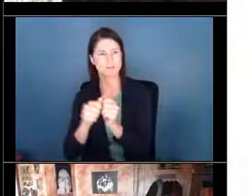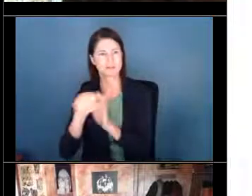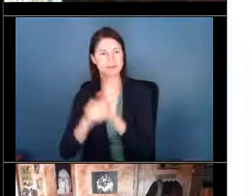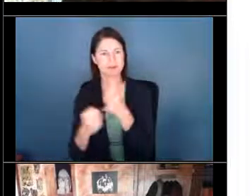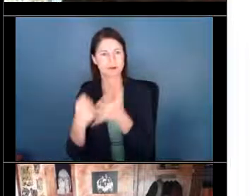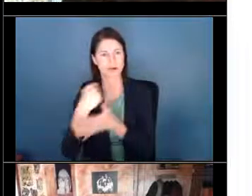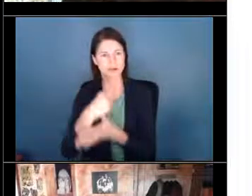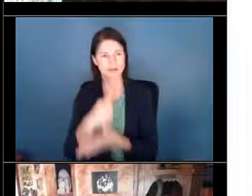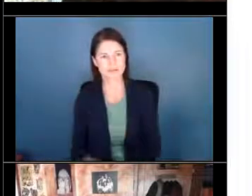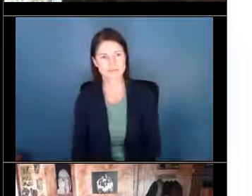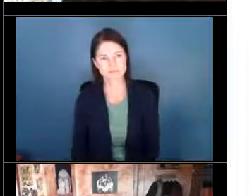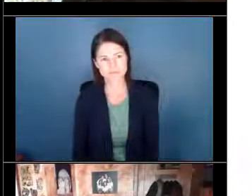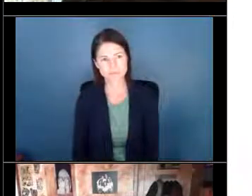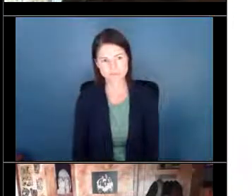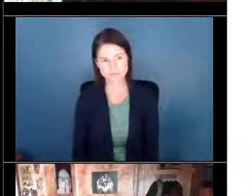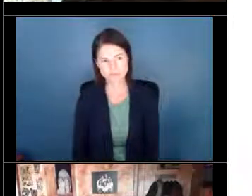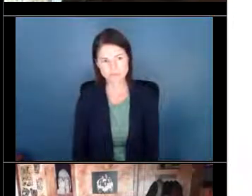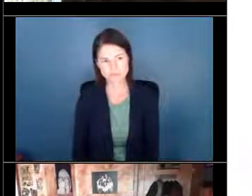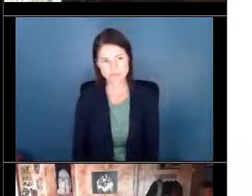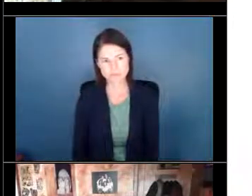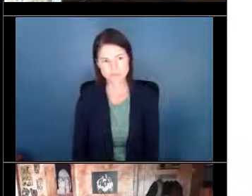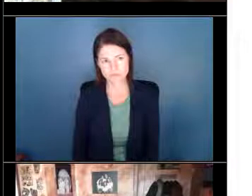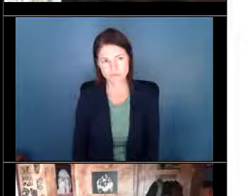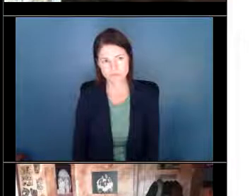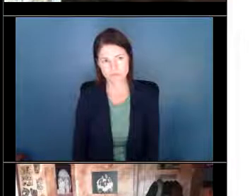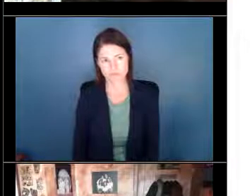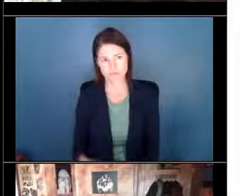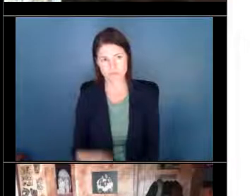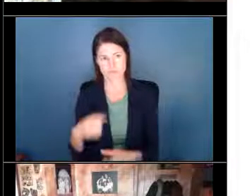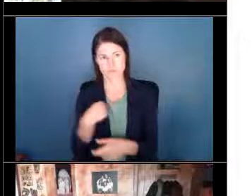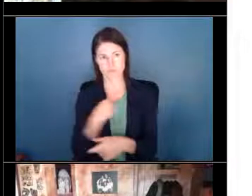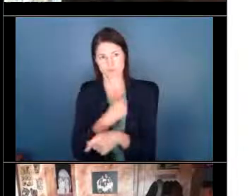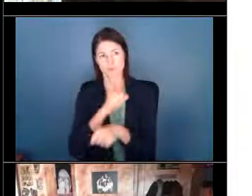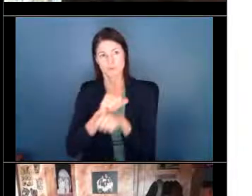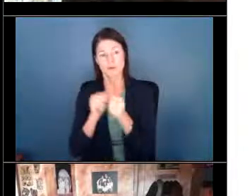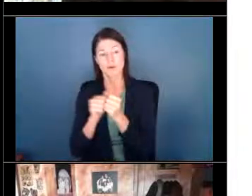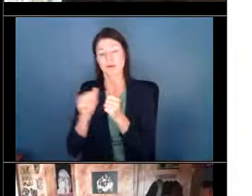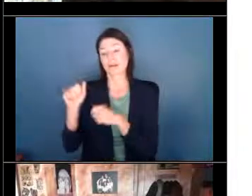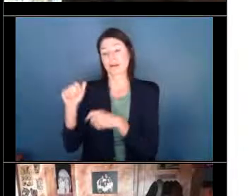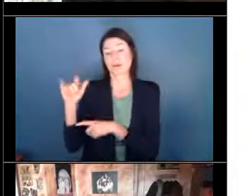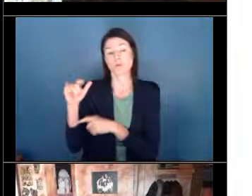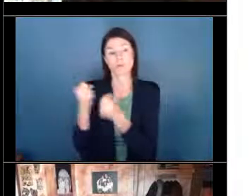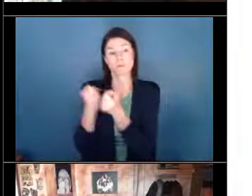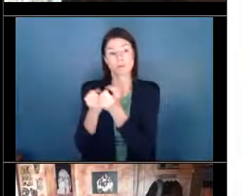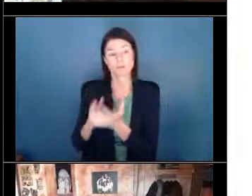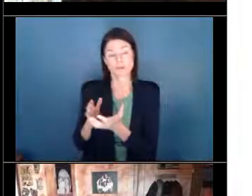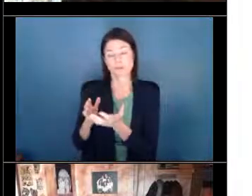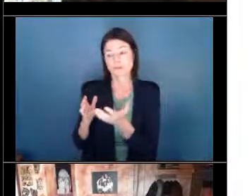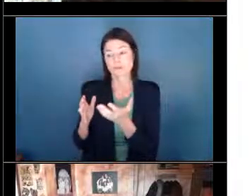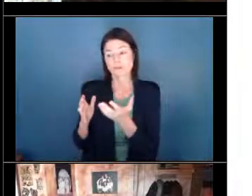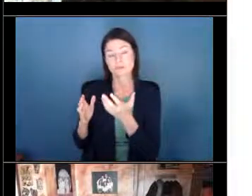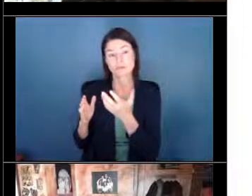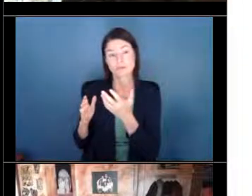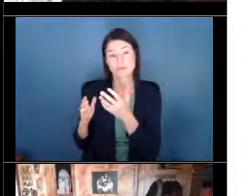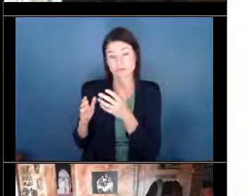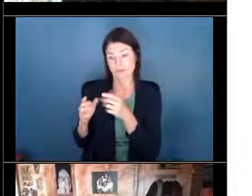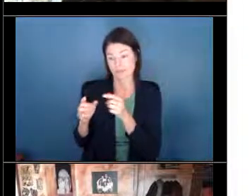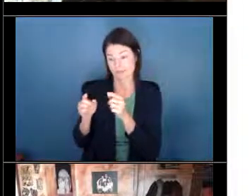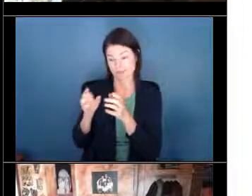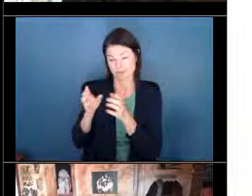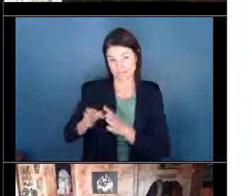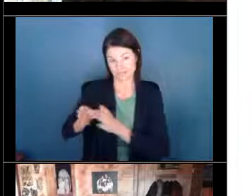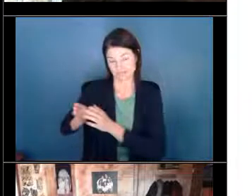I really think that while we work with the airport sponsors individually and they make their case on what this is going to do locally, it's a good case.